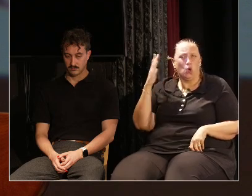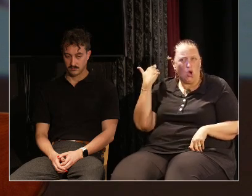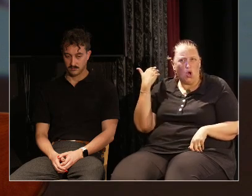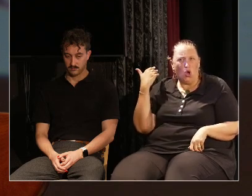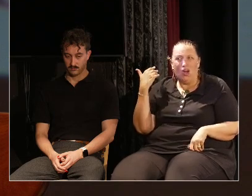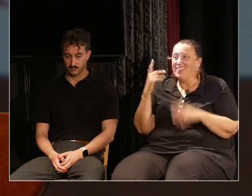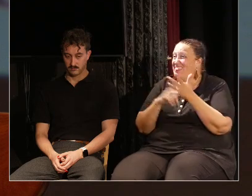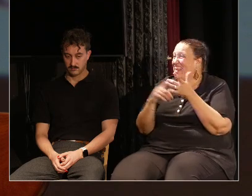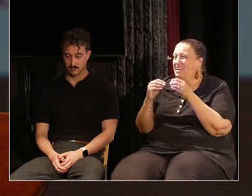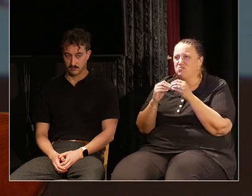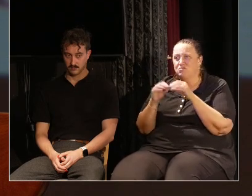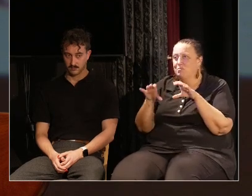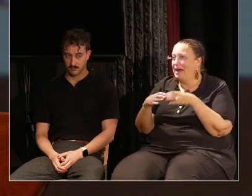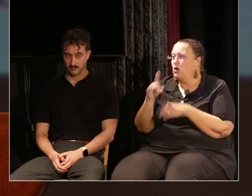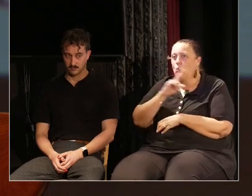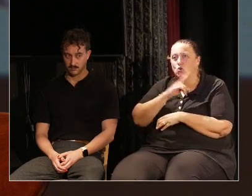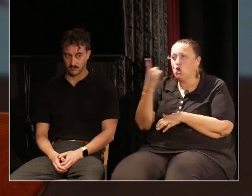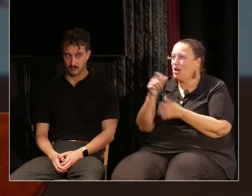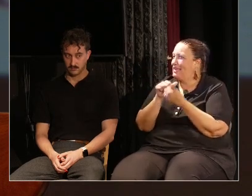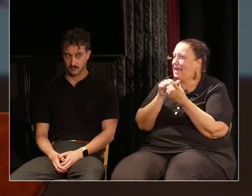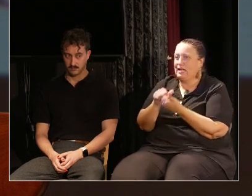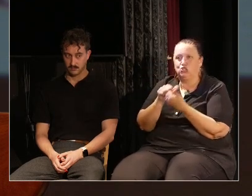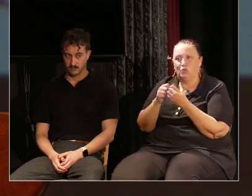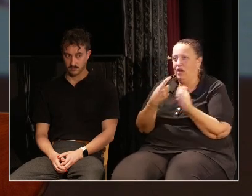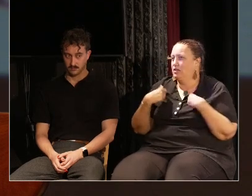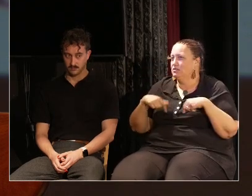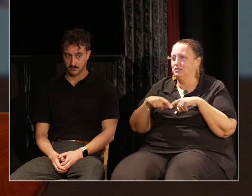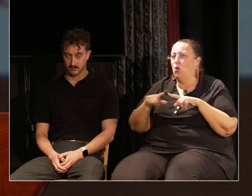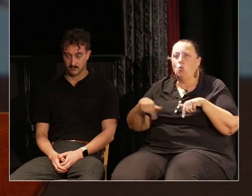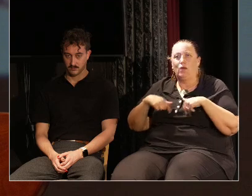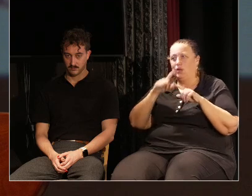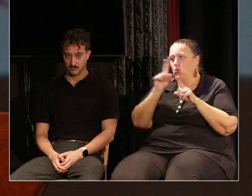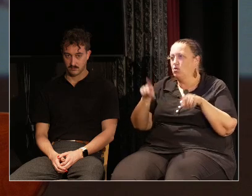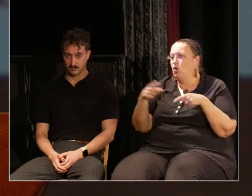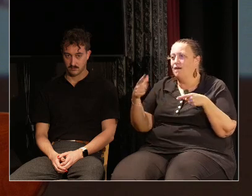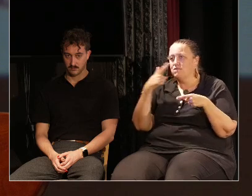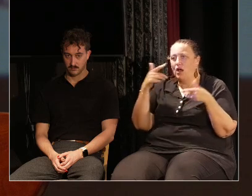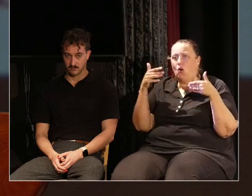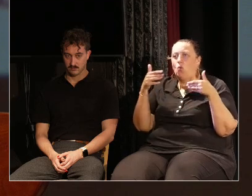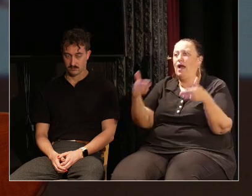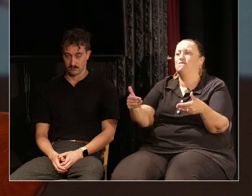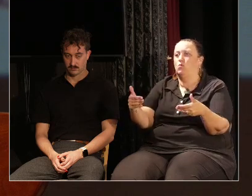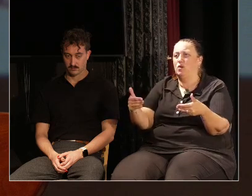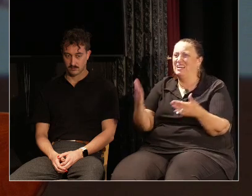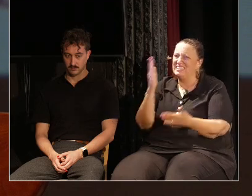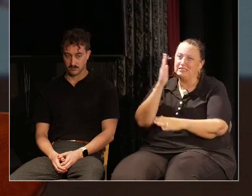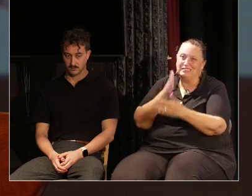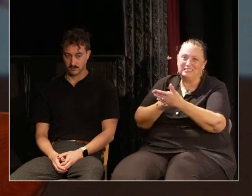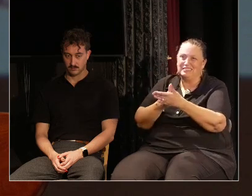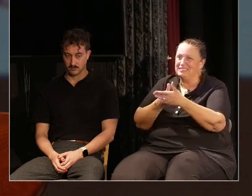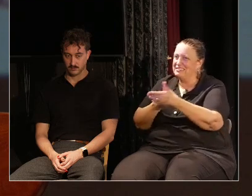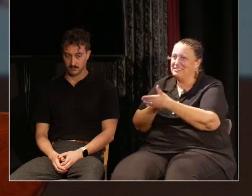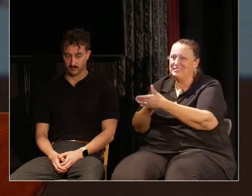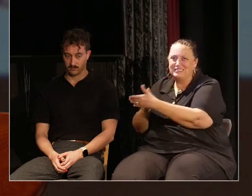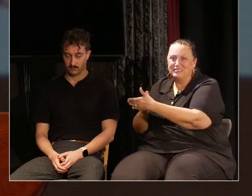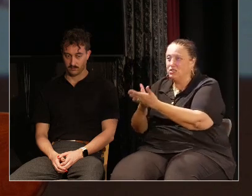Party would not engage with us on these laws, so we could not find a way forward on them, and that is really hard, and I know there are so